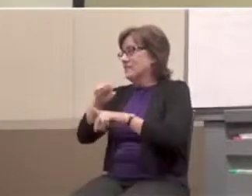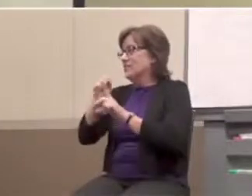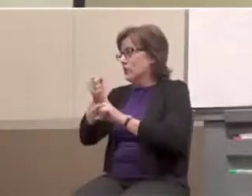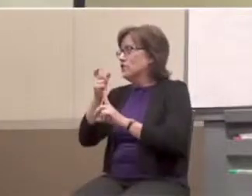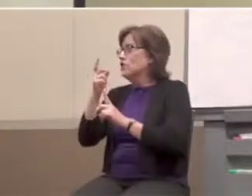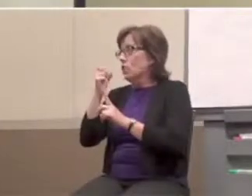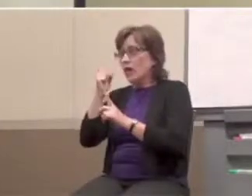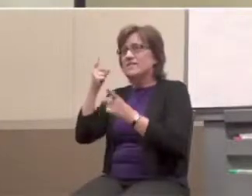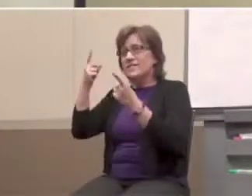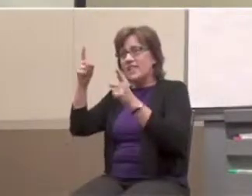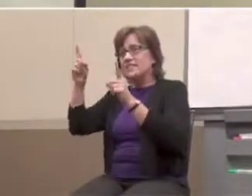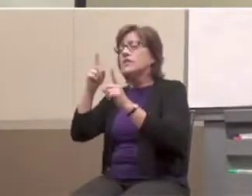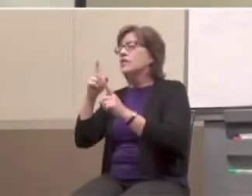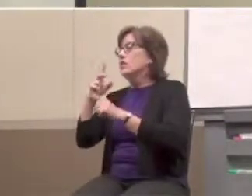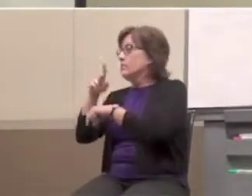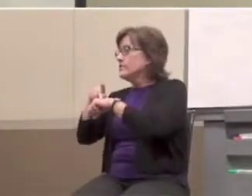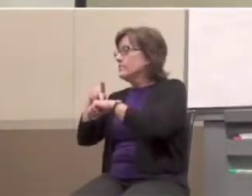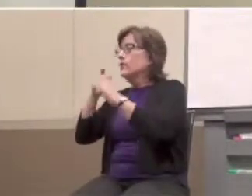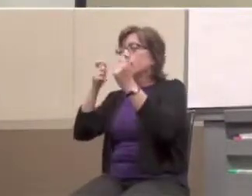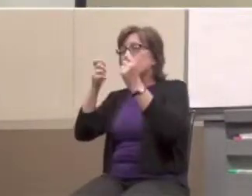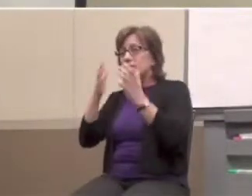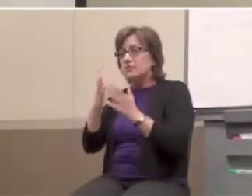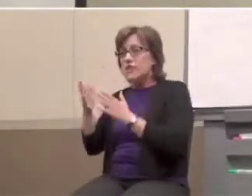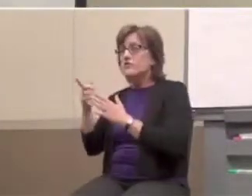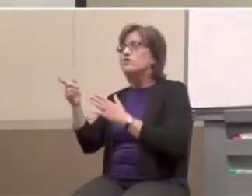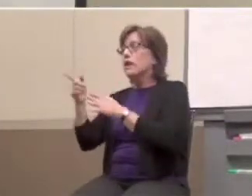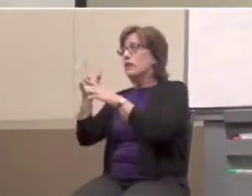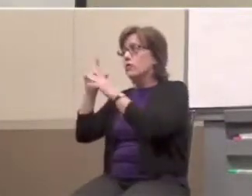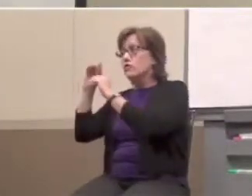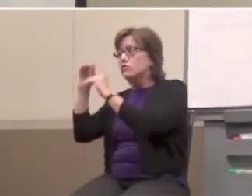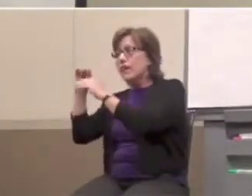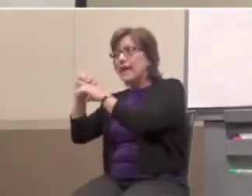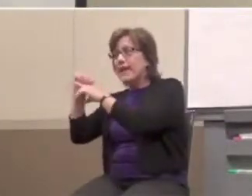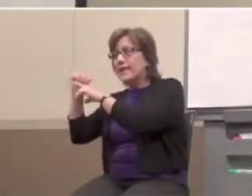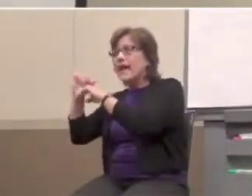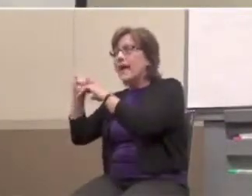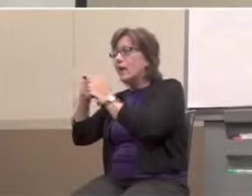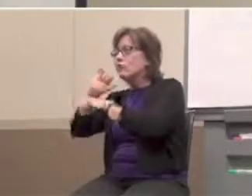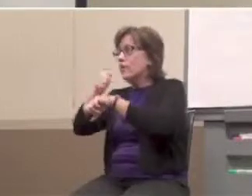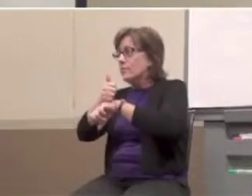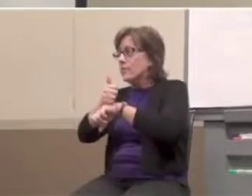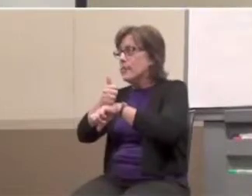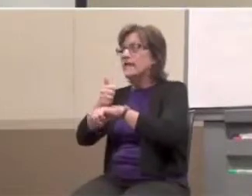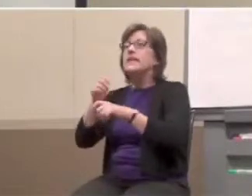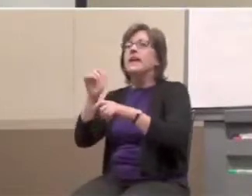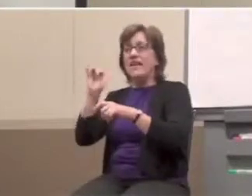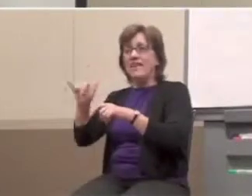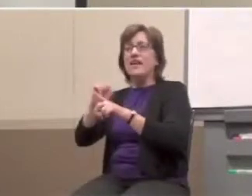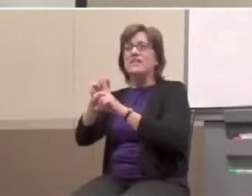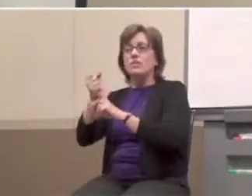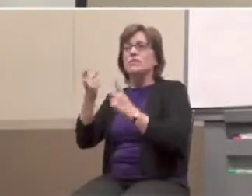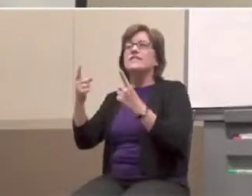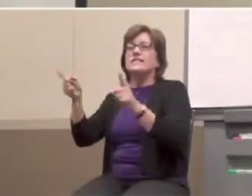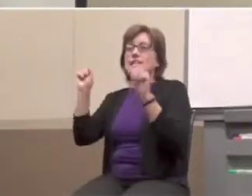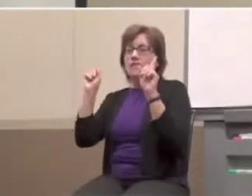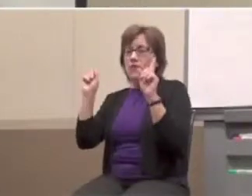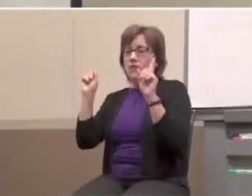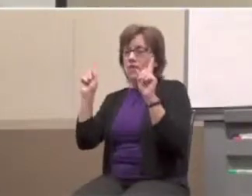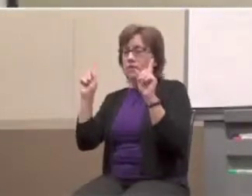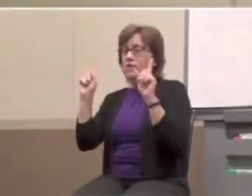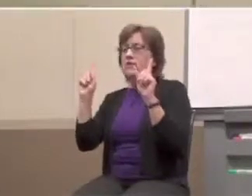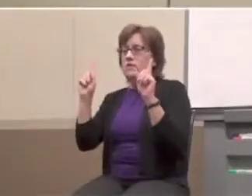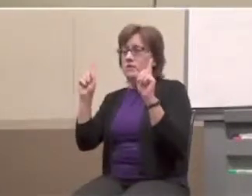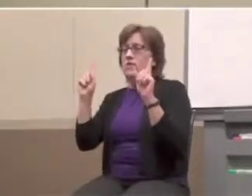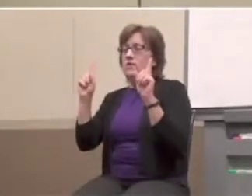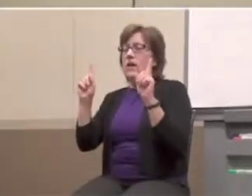teachers were trained on how to implement them, and it was successful. So I'm going to expose you to two types of